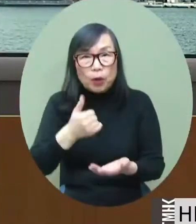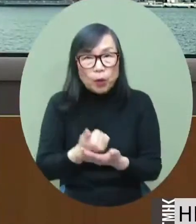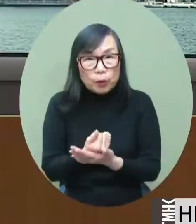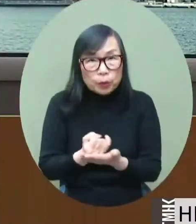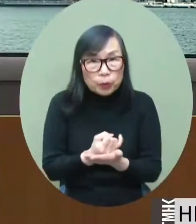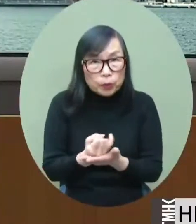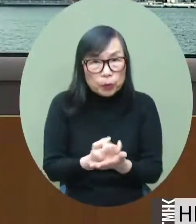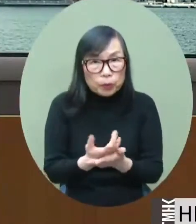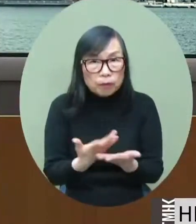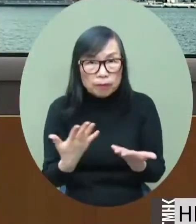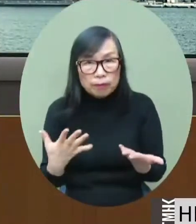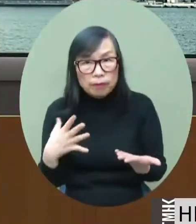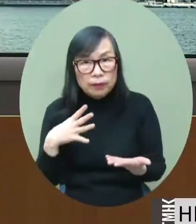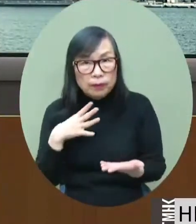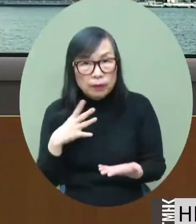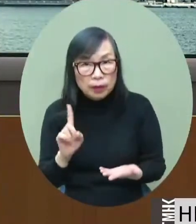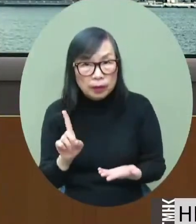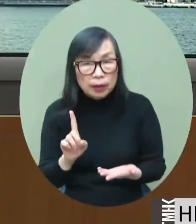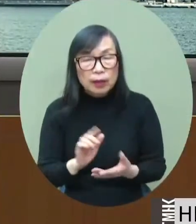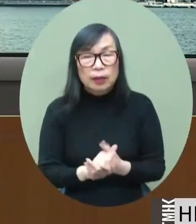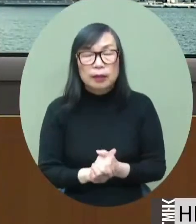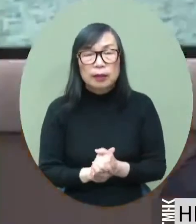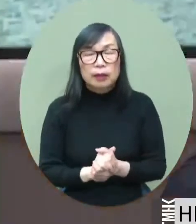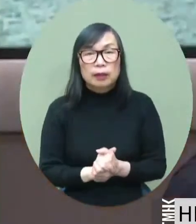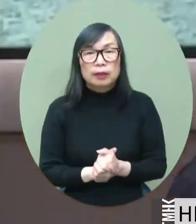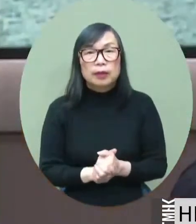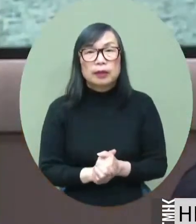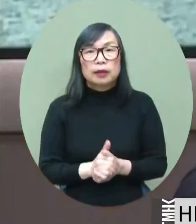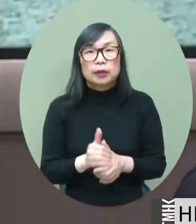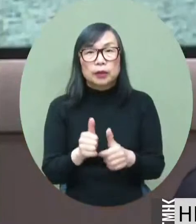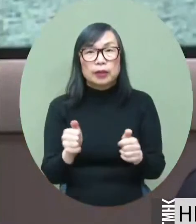Thank you for your question. For the first question, the